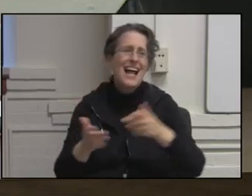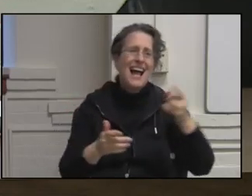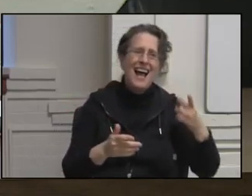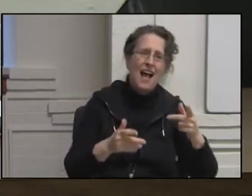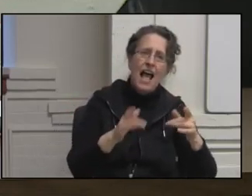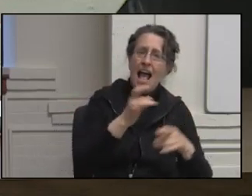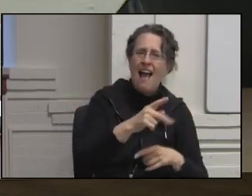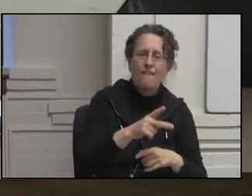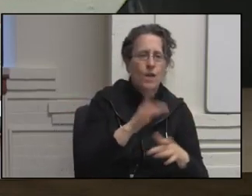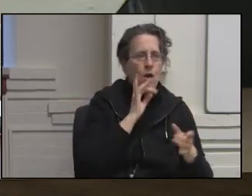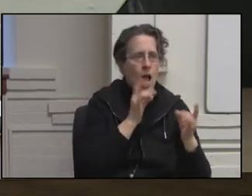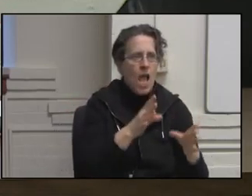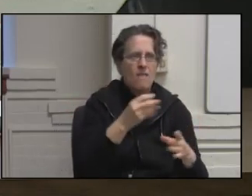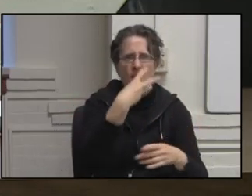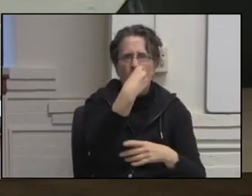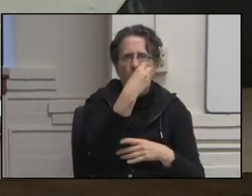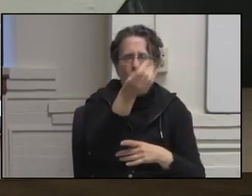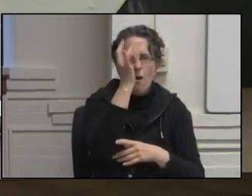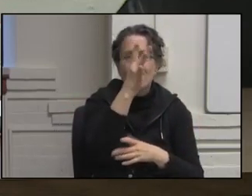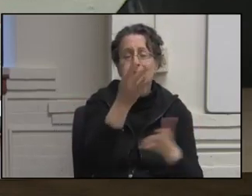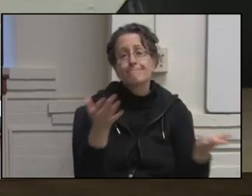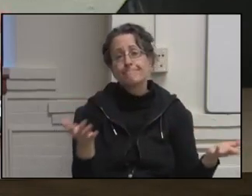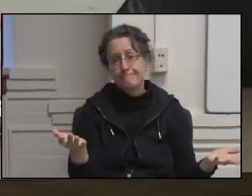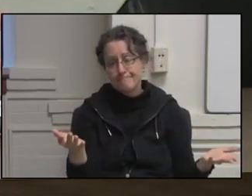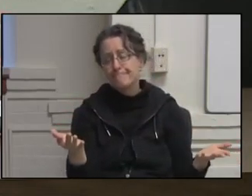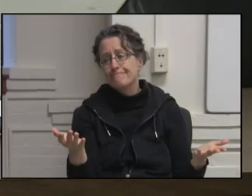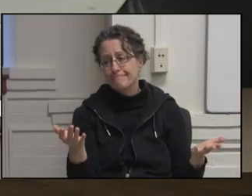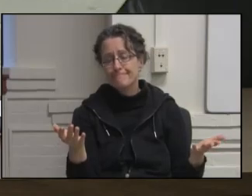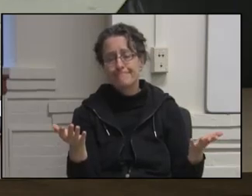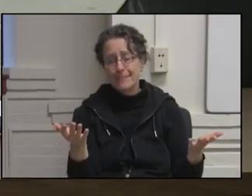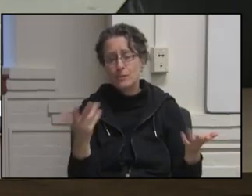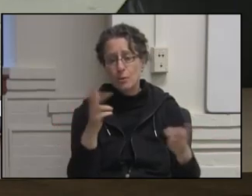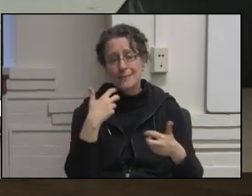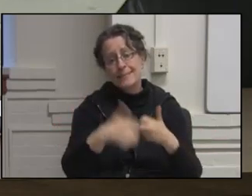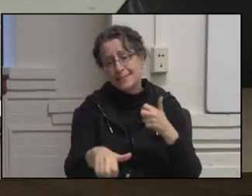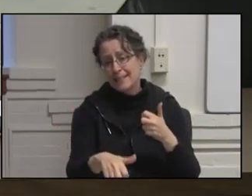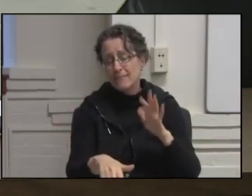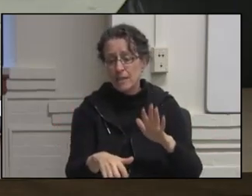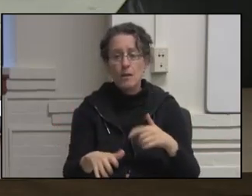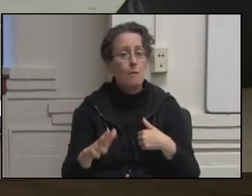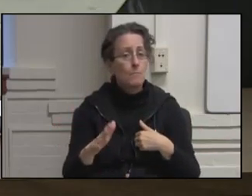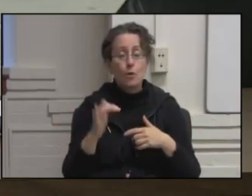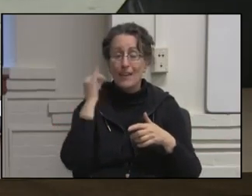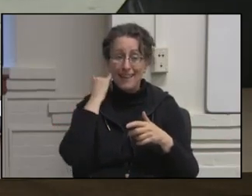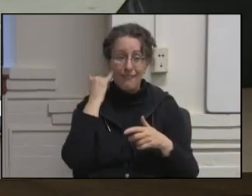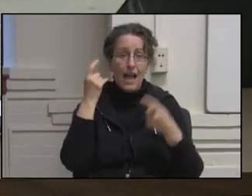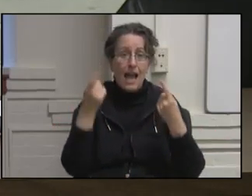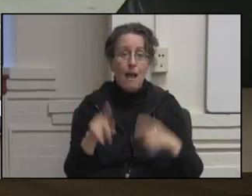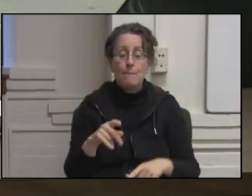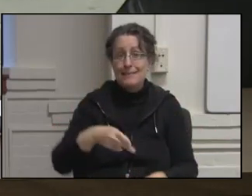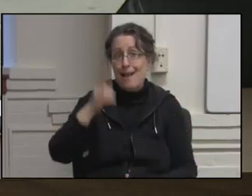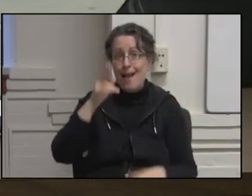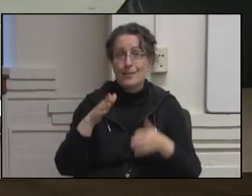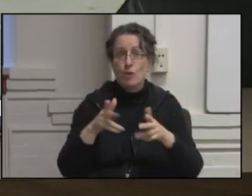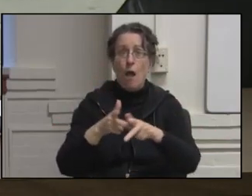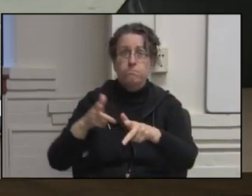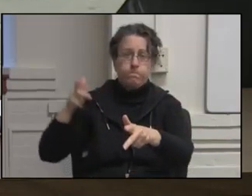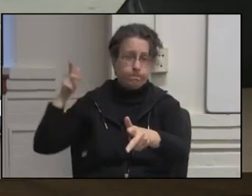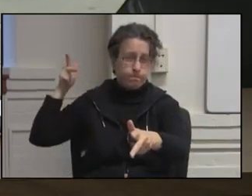people out, we've seen a lot of that, and I think it's important. If people are using Main Street and you see High Street backed up, I witnessed it several times